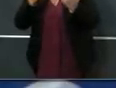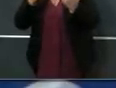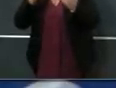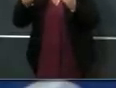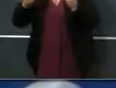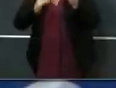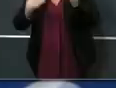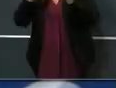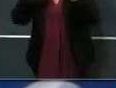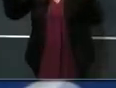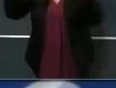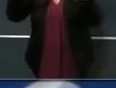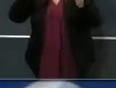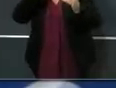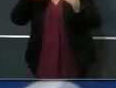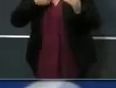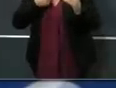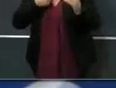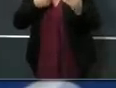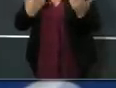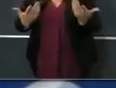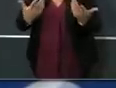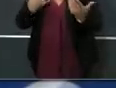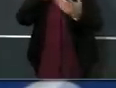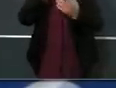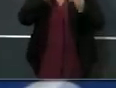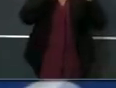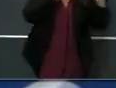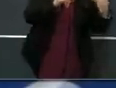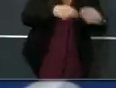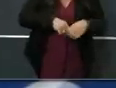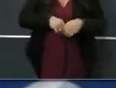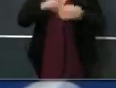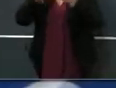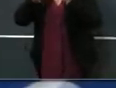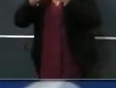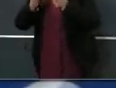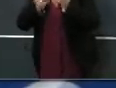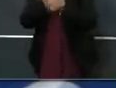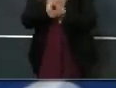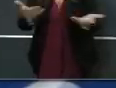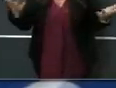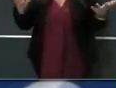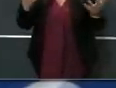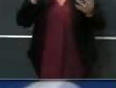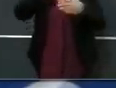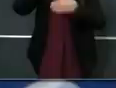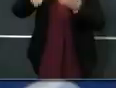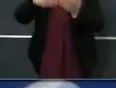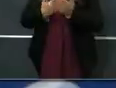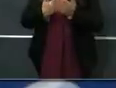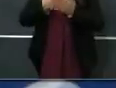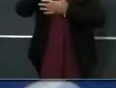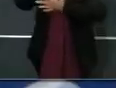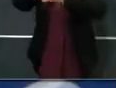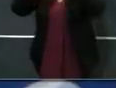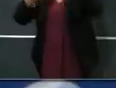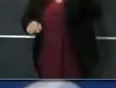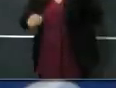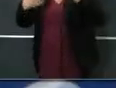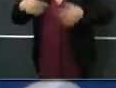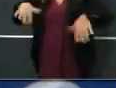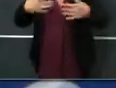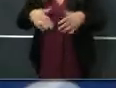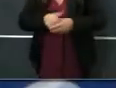health, and to continue to do what we can to close these gaps in real time across the spectrum of this